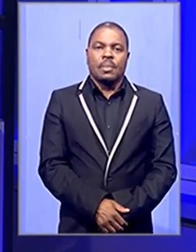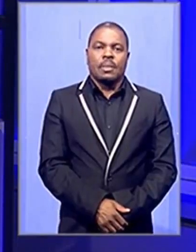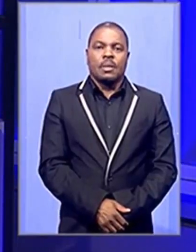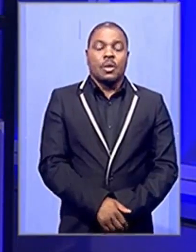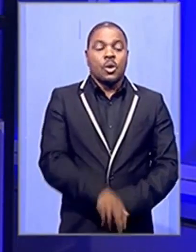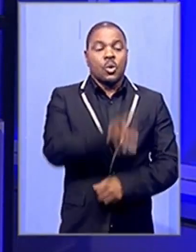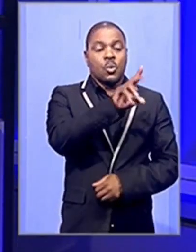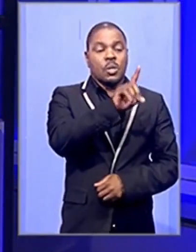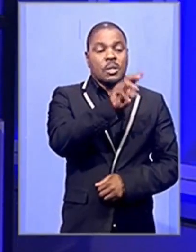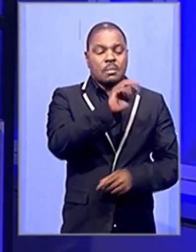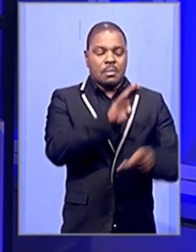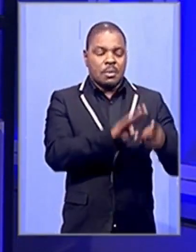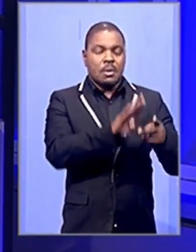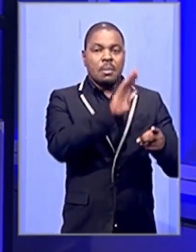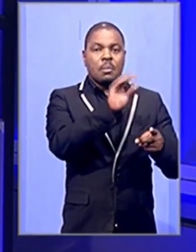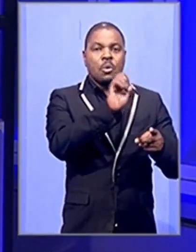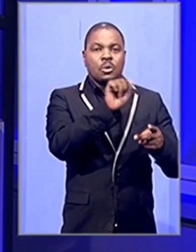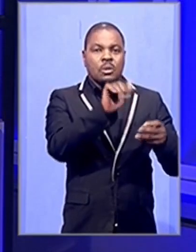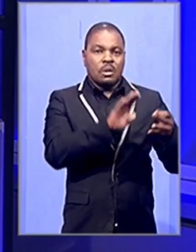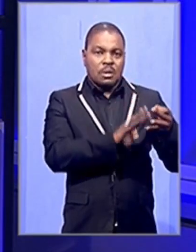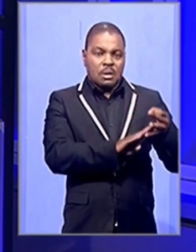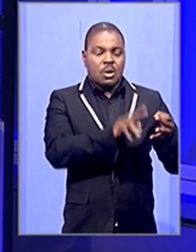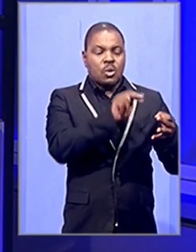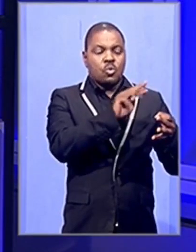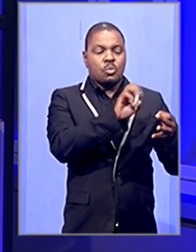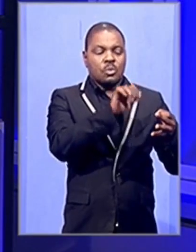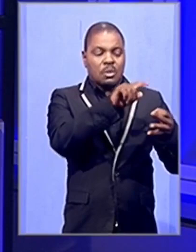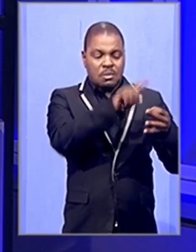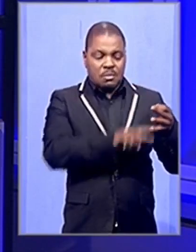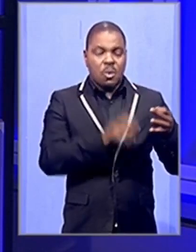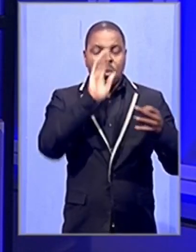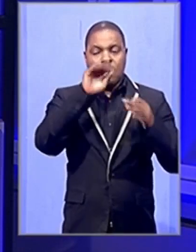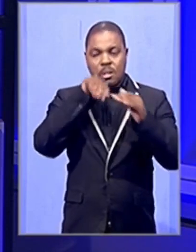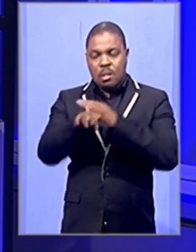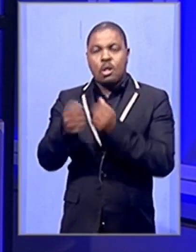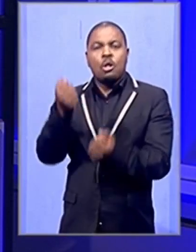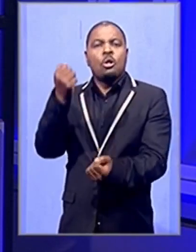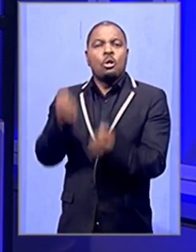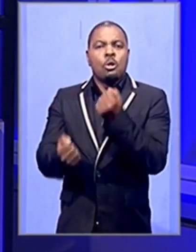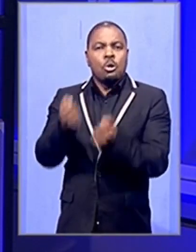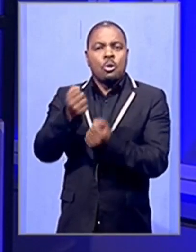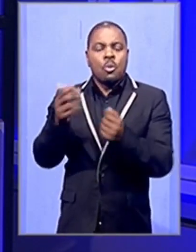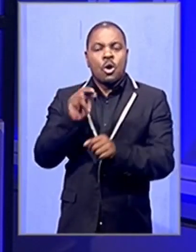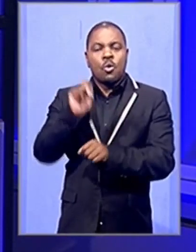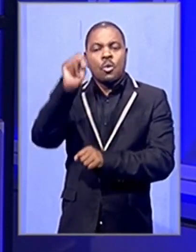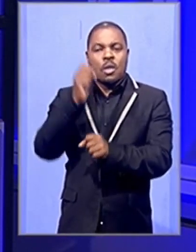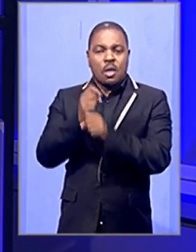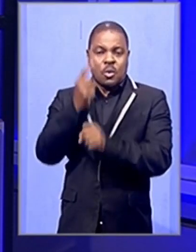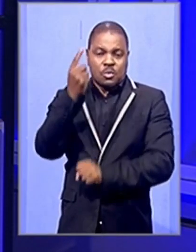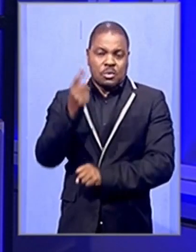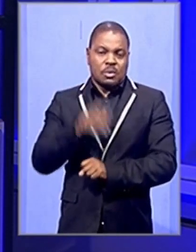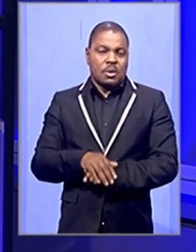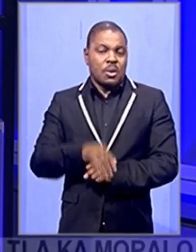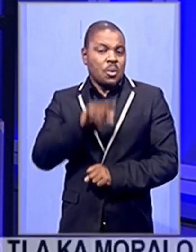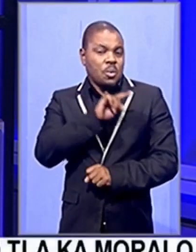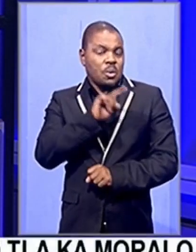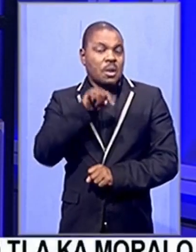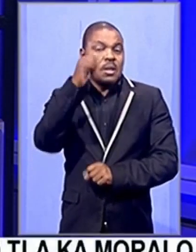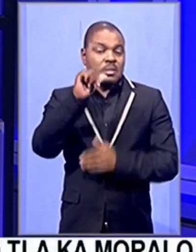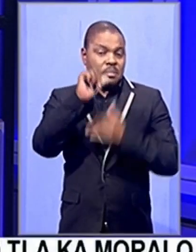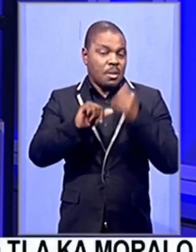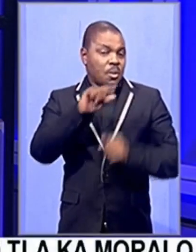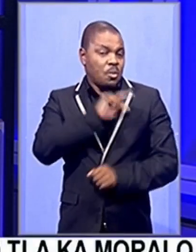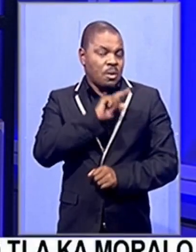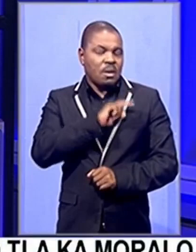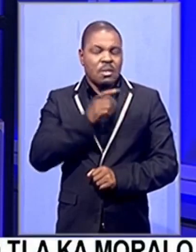Mokga wa UDM, BOSA le wa basebetsi wa NUMSA e tlilo leba lekgotleng le phahameng la dinyewe la North Gauteng kgweding e tlang